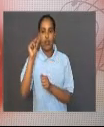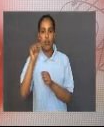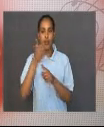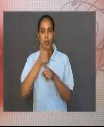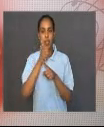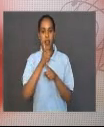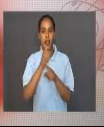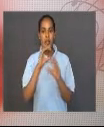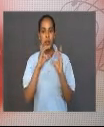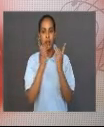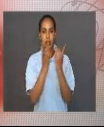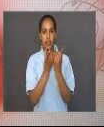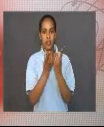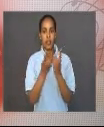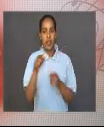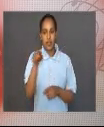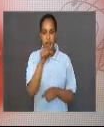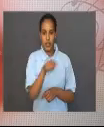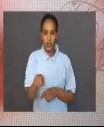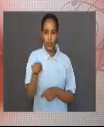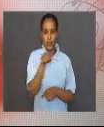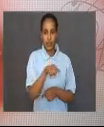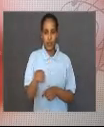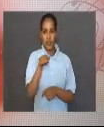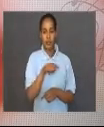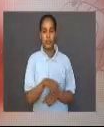non-metallic part of a circuit.